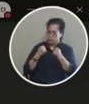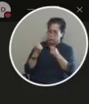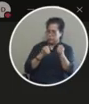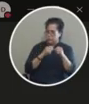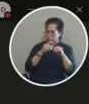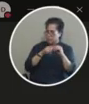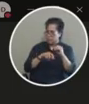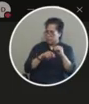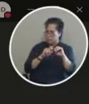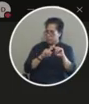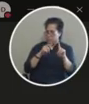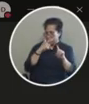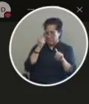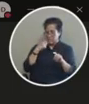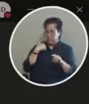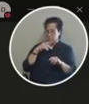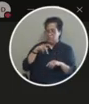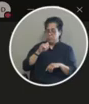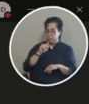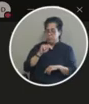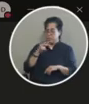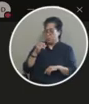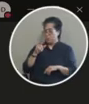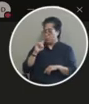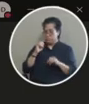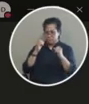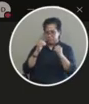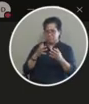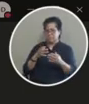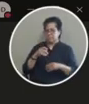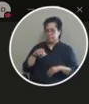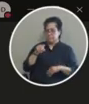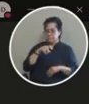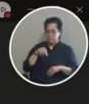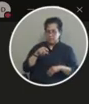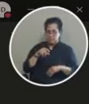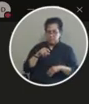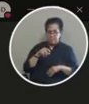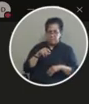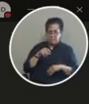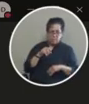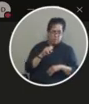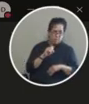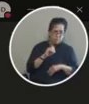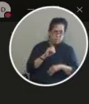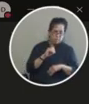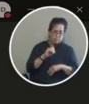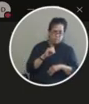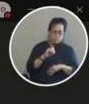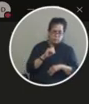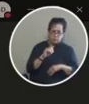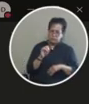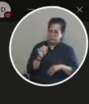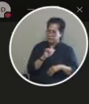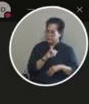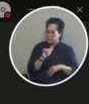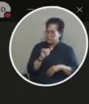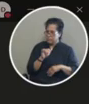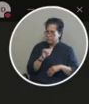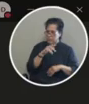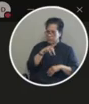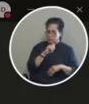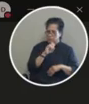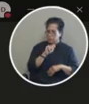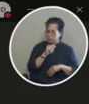because we have potholes everywhere. The city of El Paso can't even fulfill the basic thing like fixing the